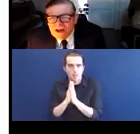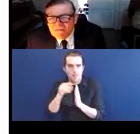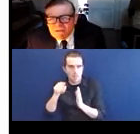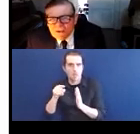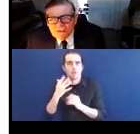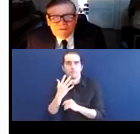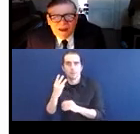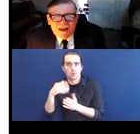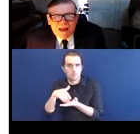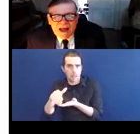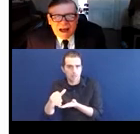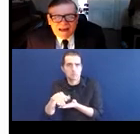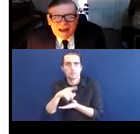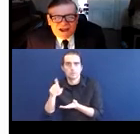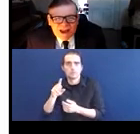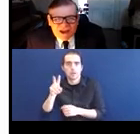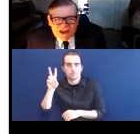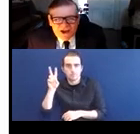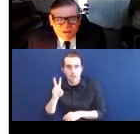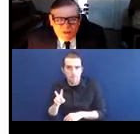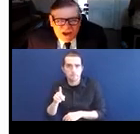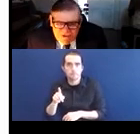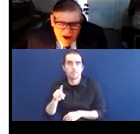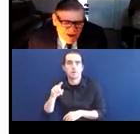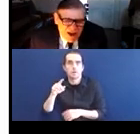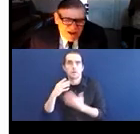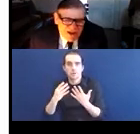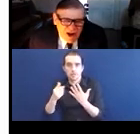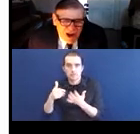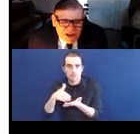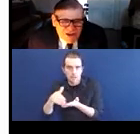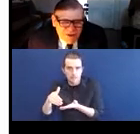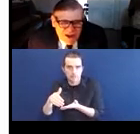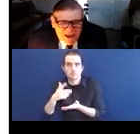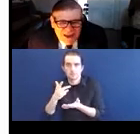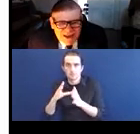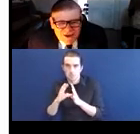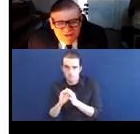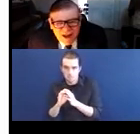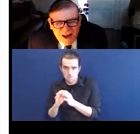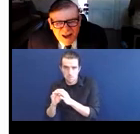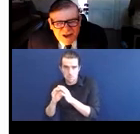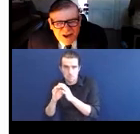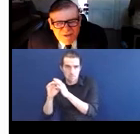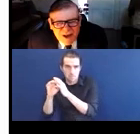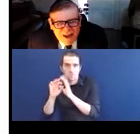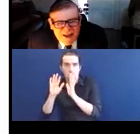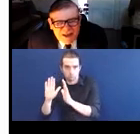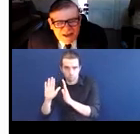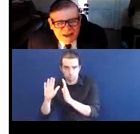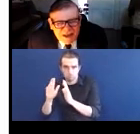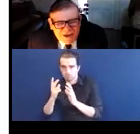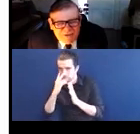144 million people. And that's next to Europe, which has various countries, the largest of which is 82 million in